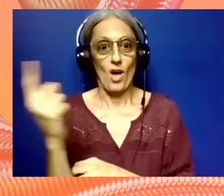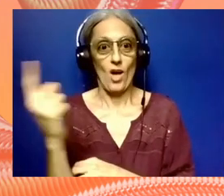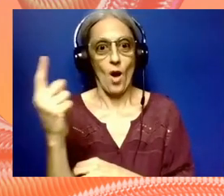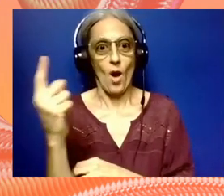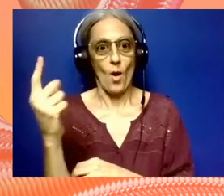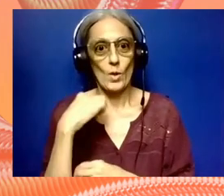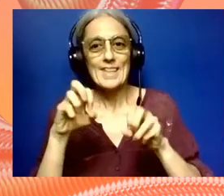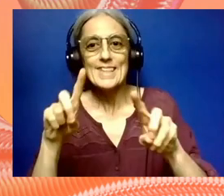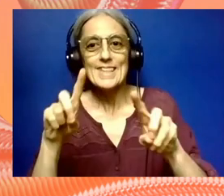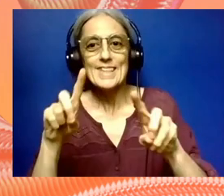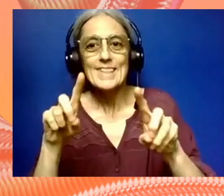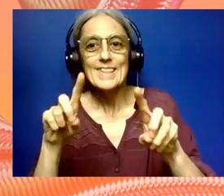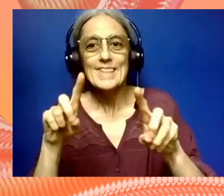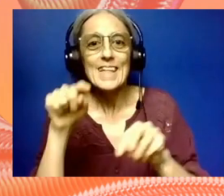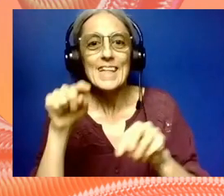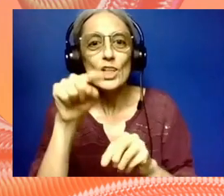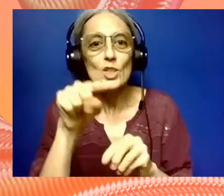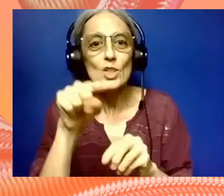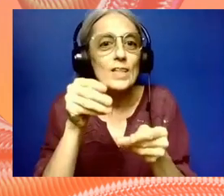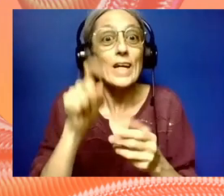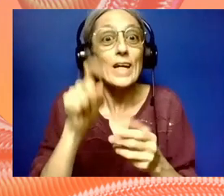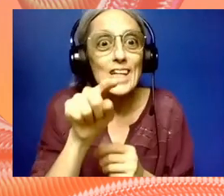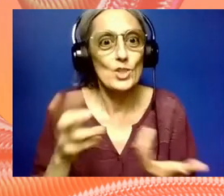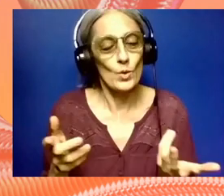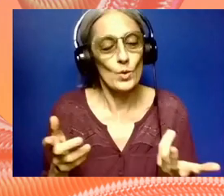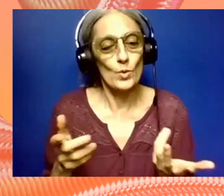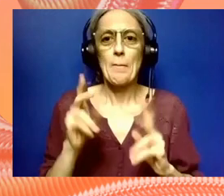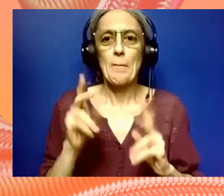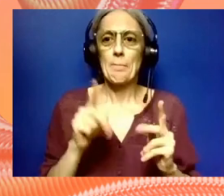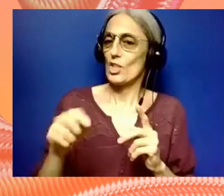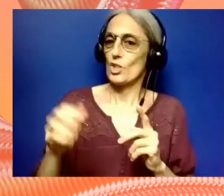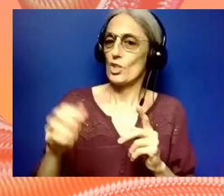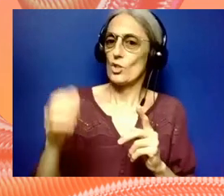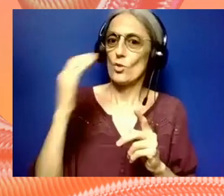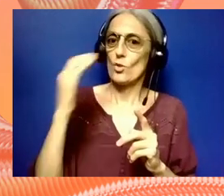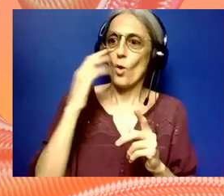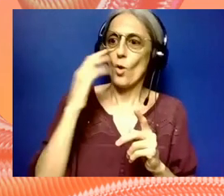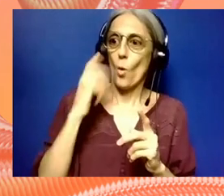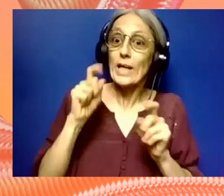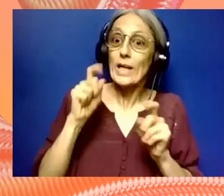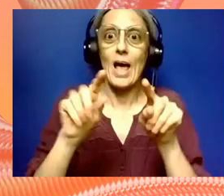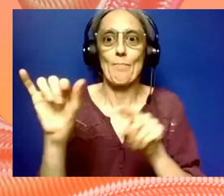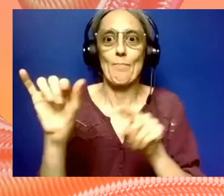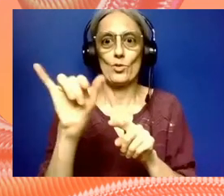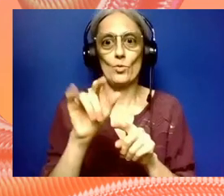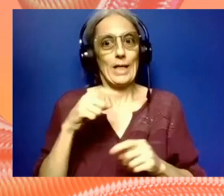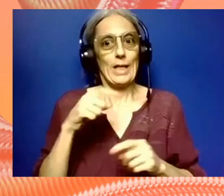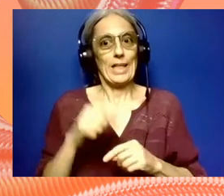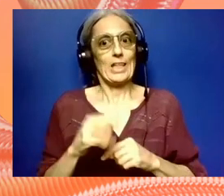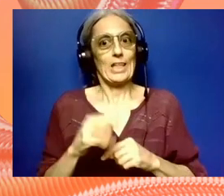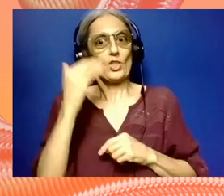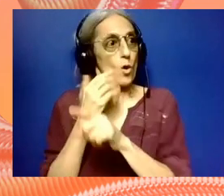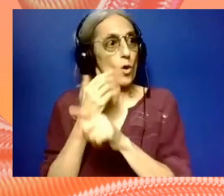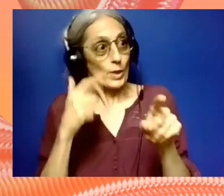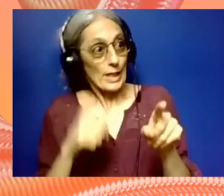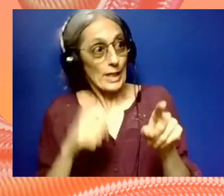people need to know that they're needed also. So I'm holding all those things